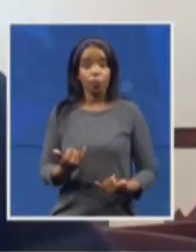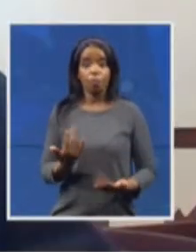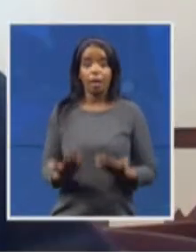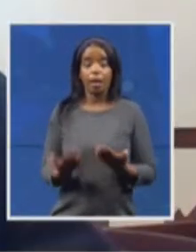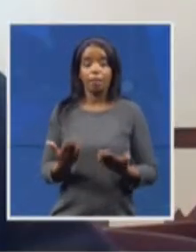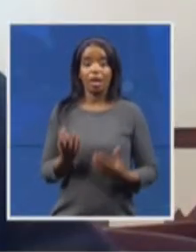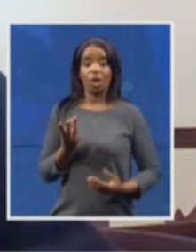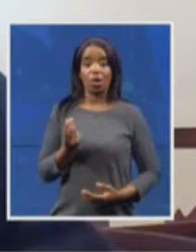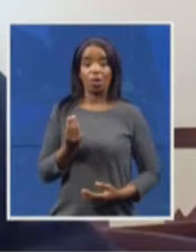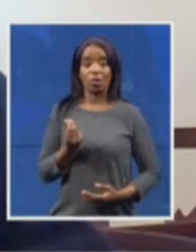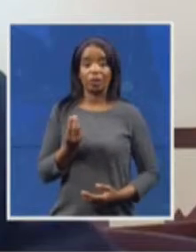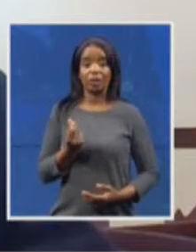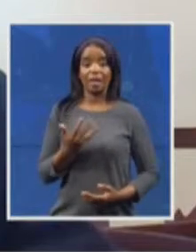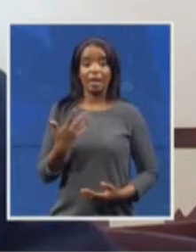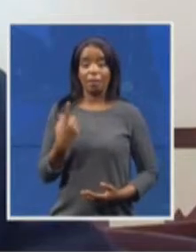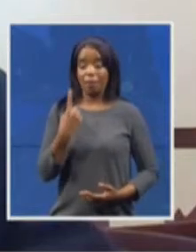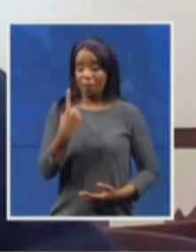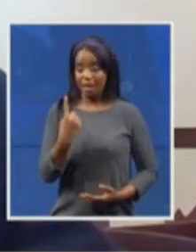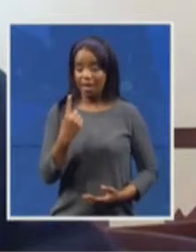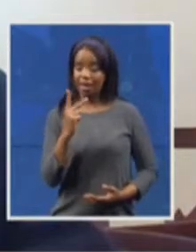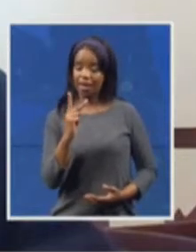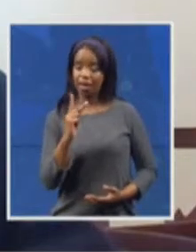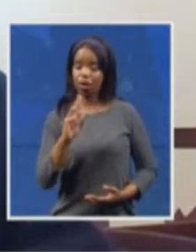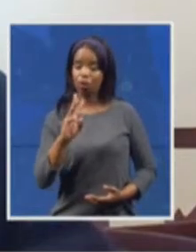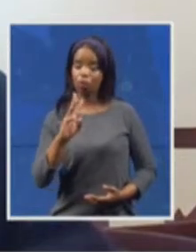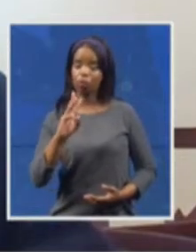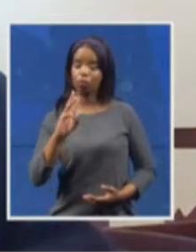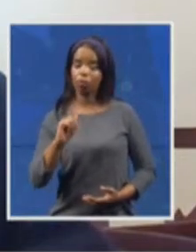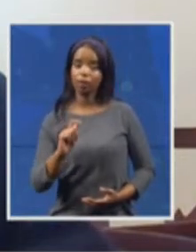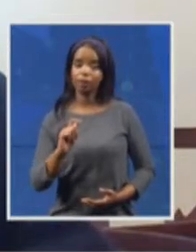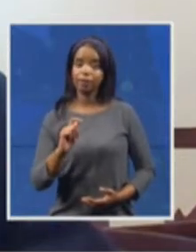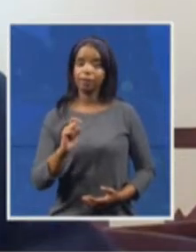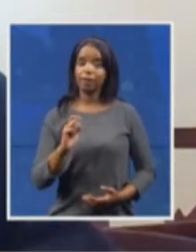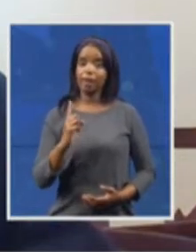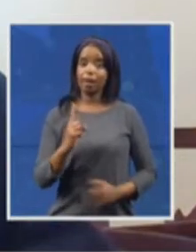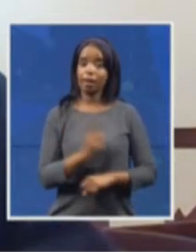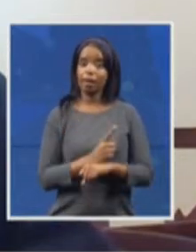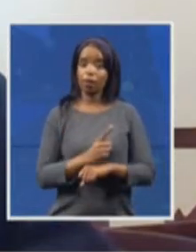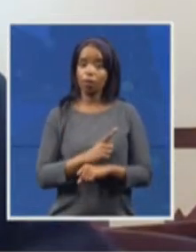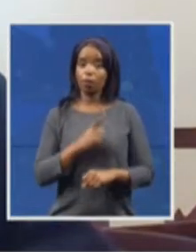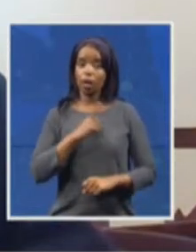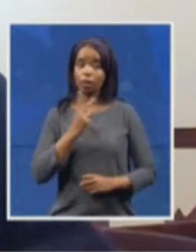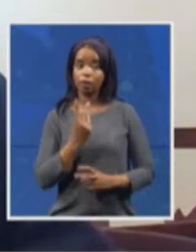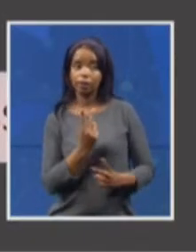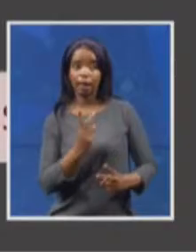in gas prices? Do you have that information, André, please?